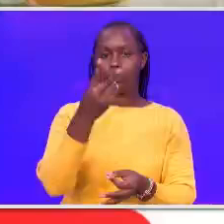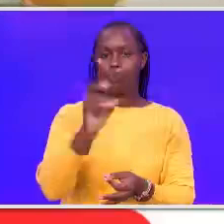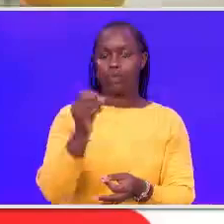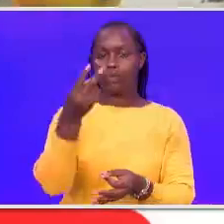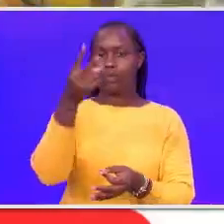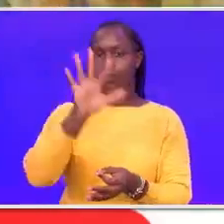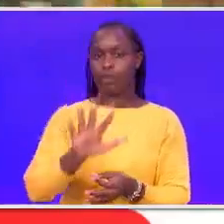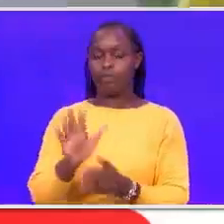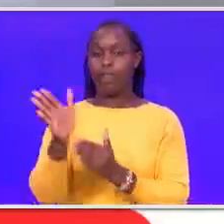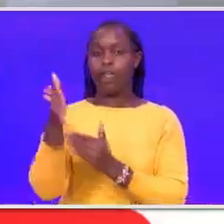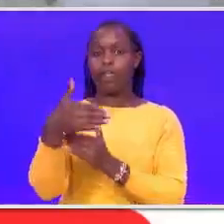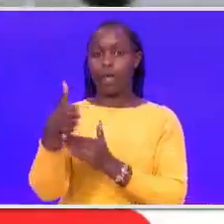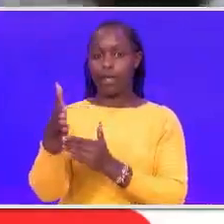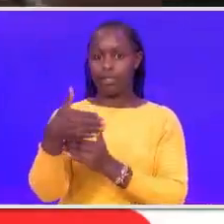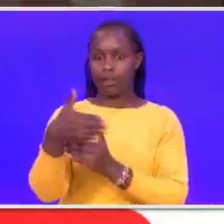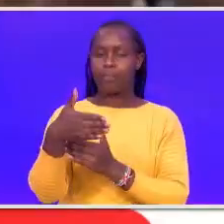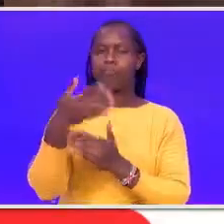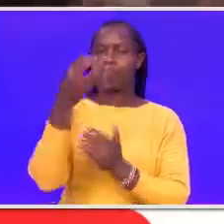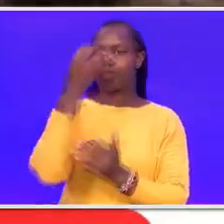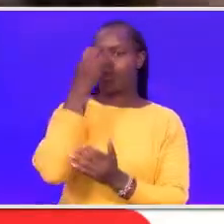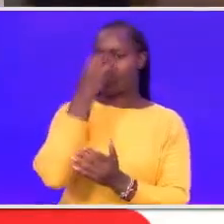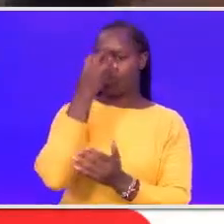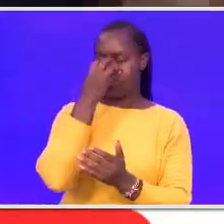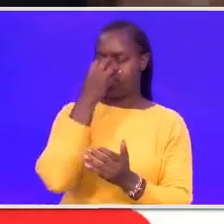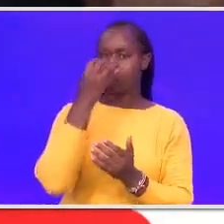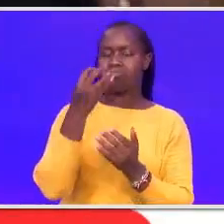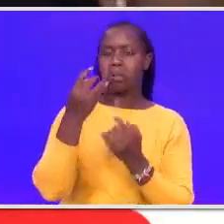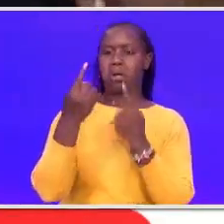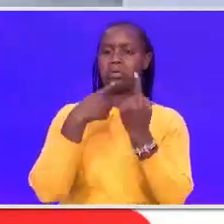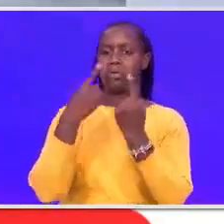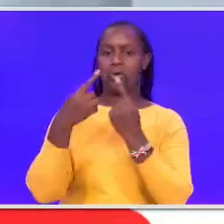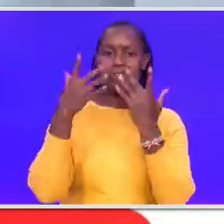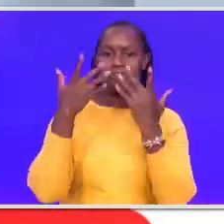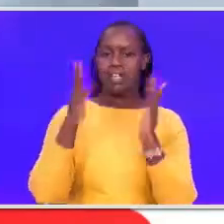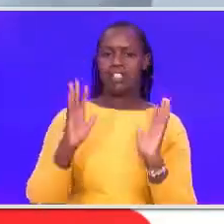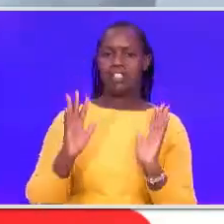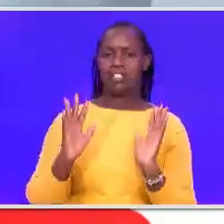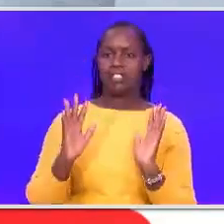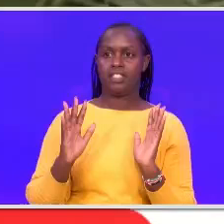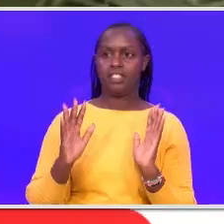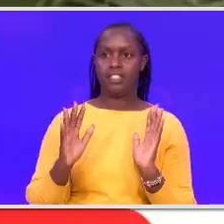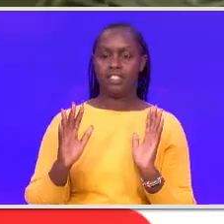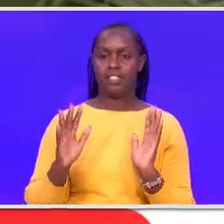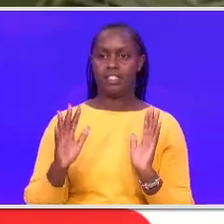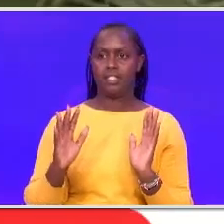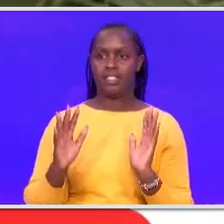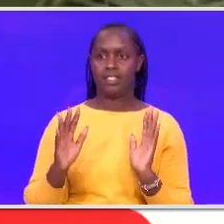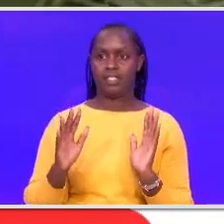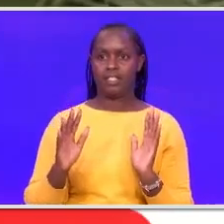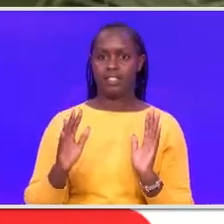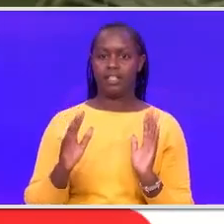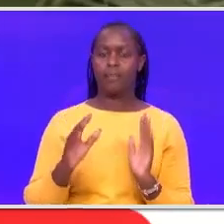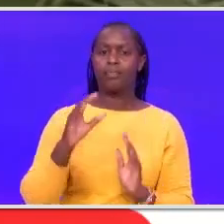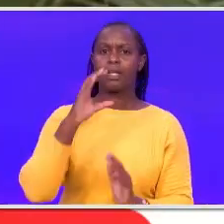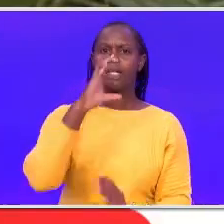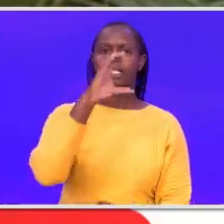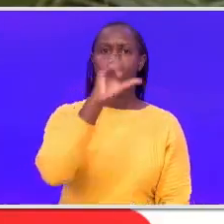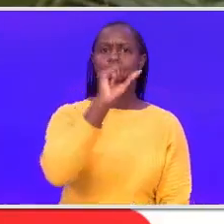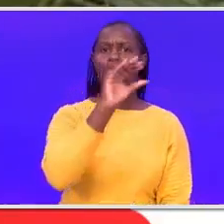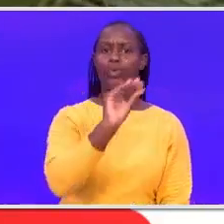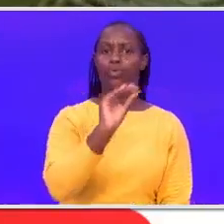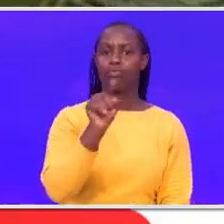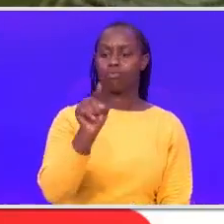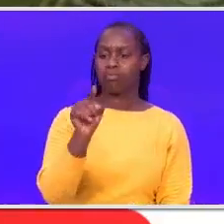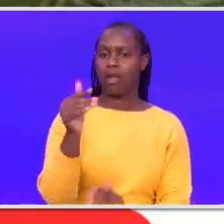Thursday, President William Ruto has finally broken his silence. And civil society is free to do